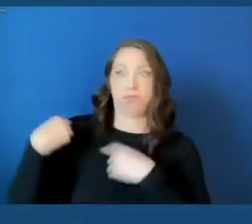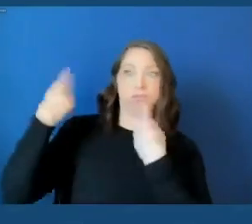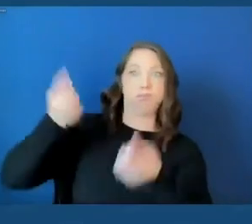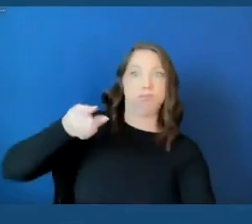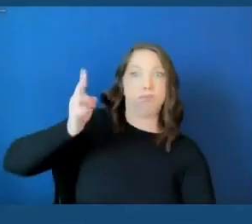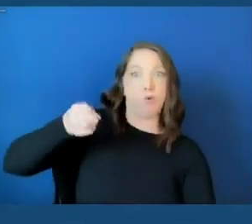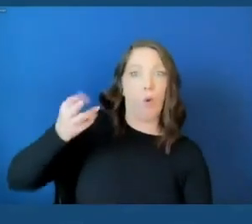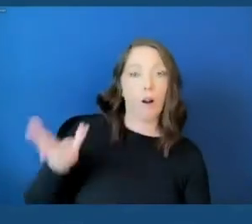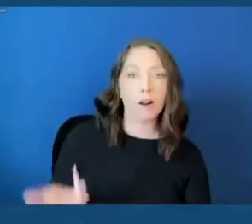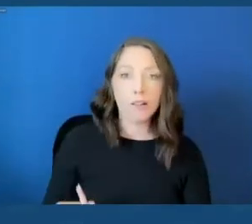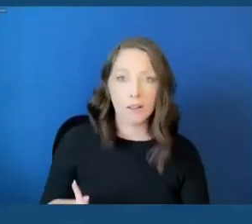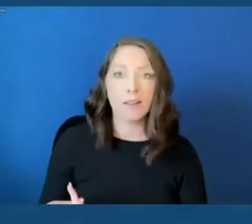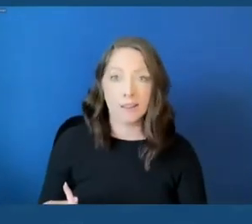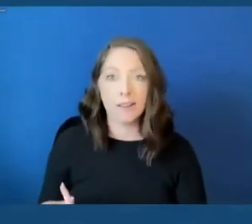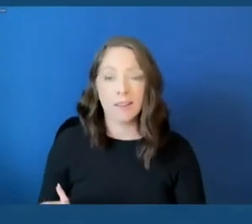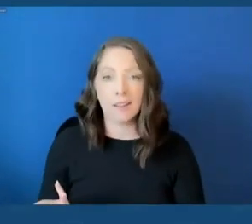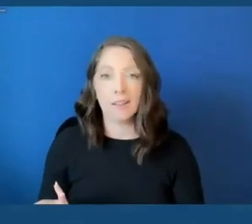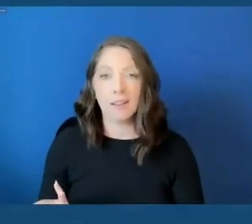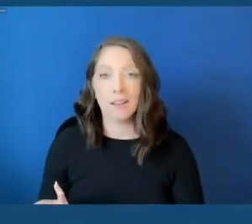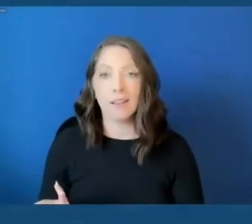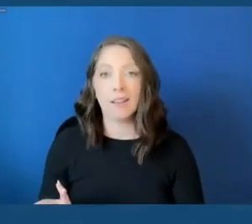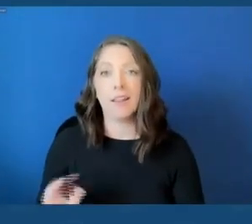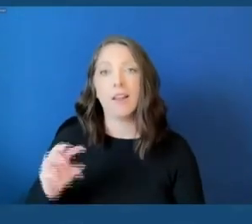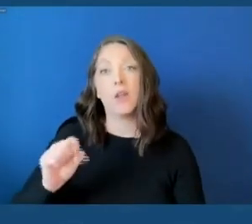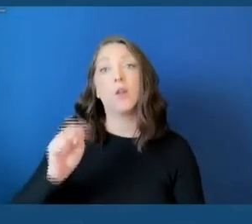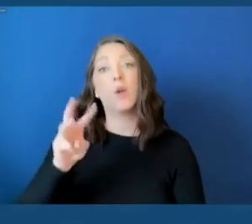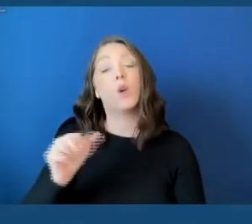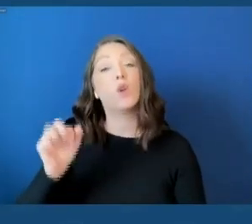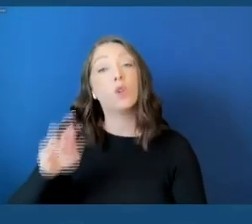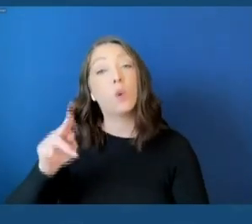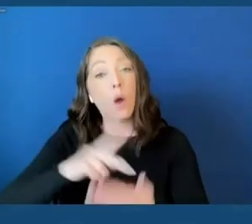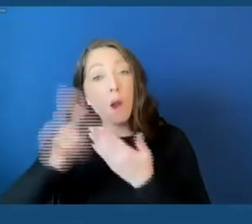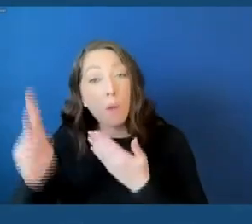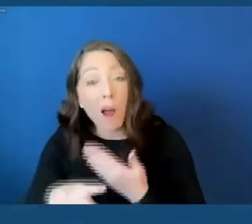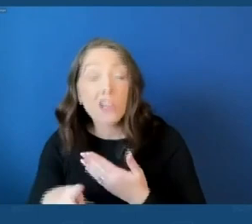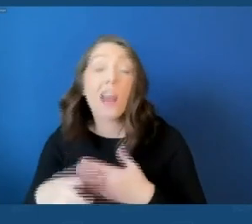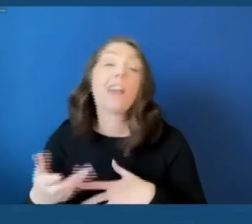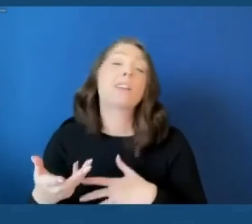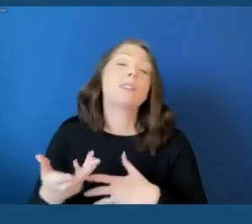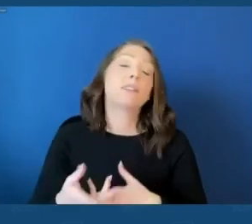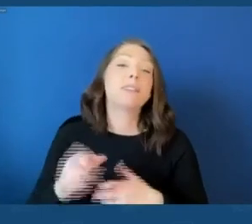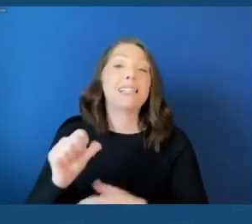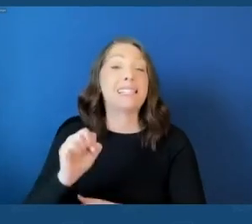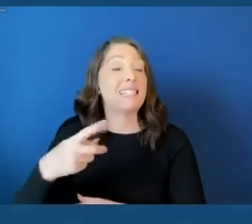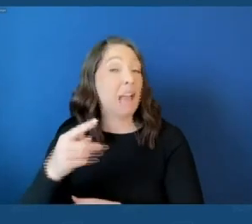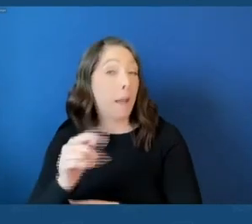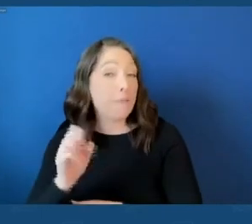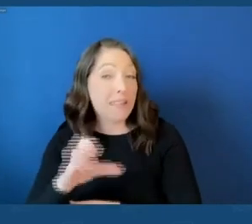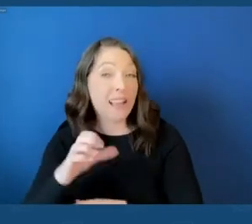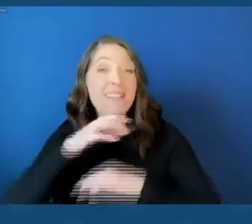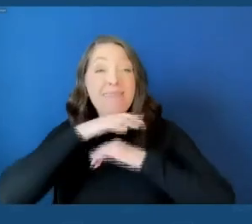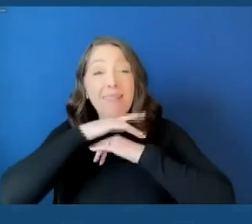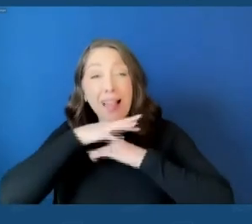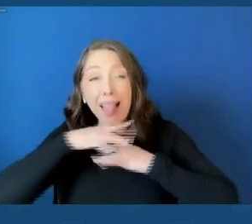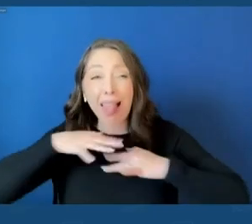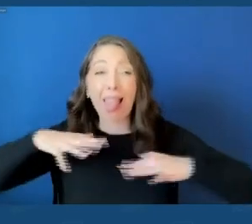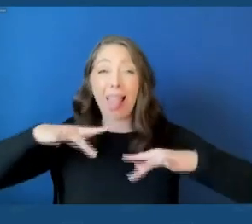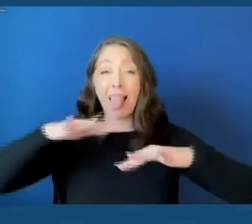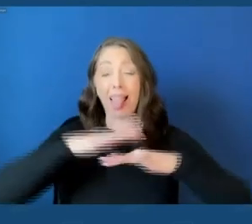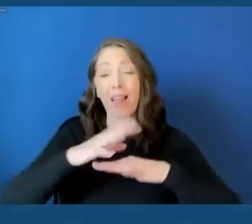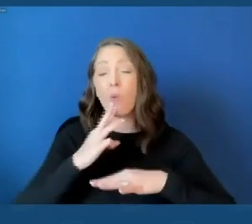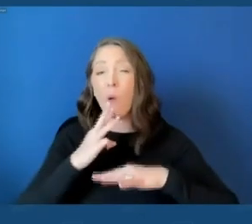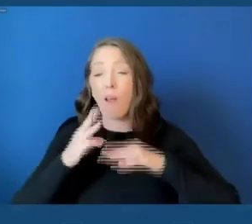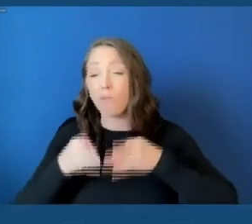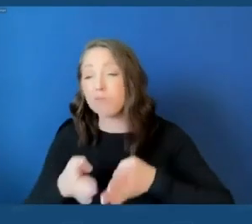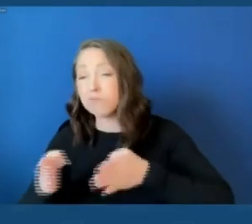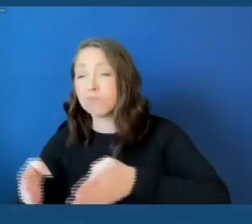that the sewer projects, the septics that contaminate and get into our bays and streams and harbors,